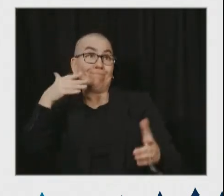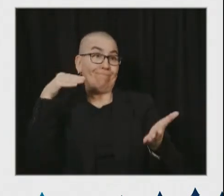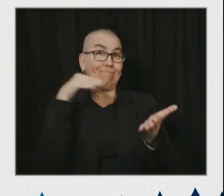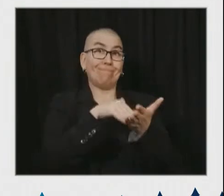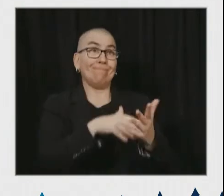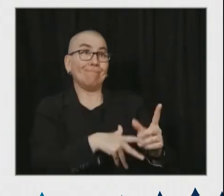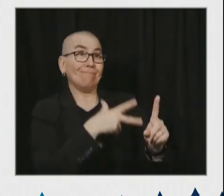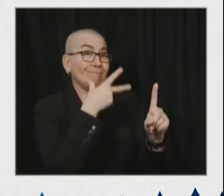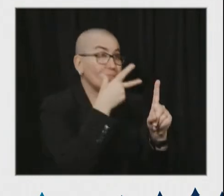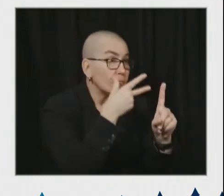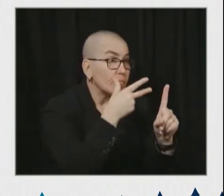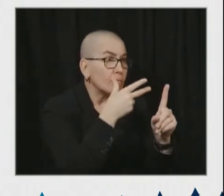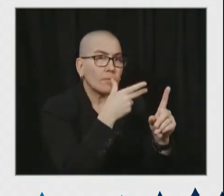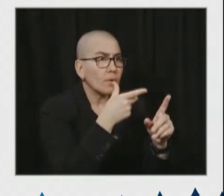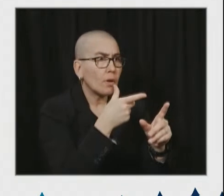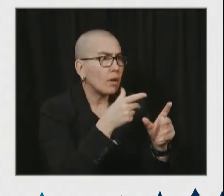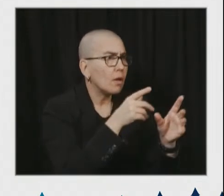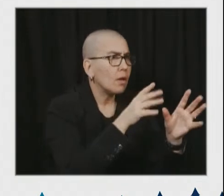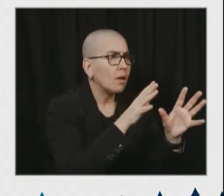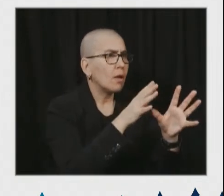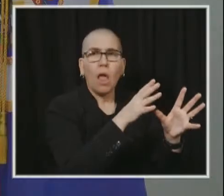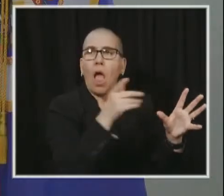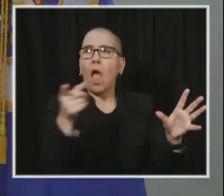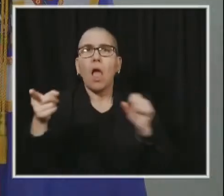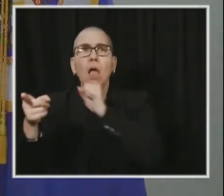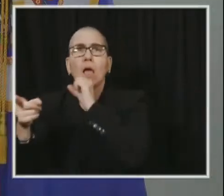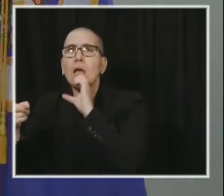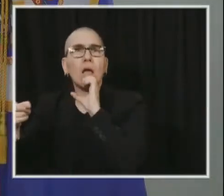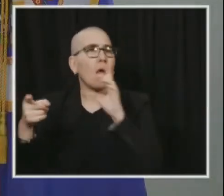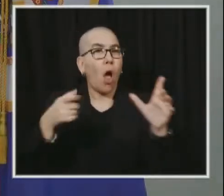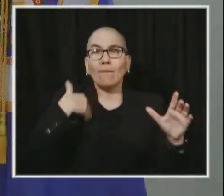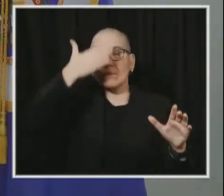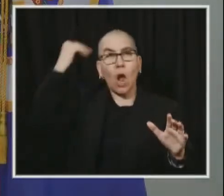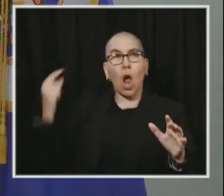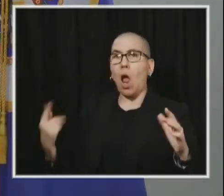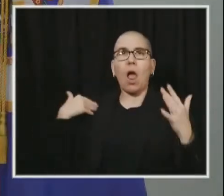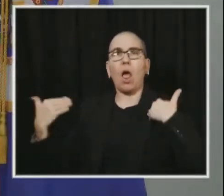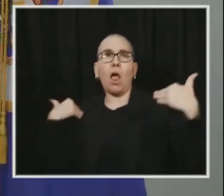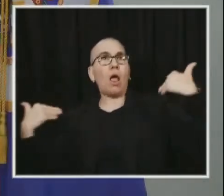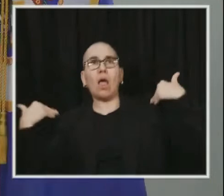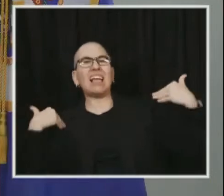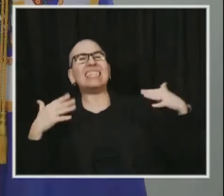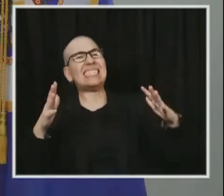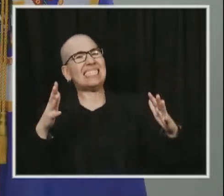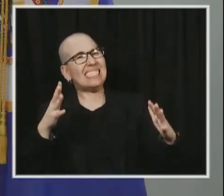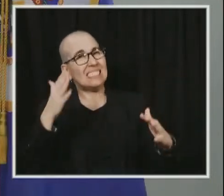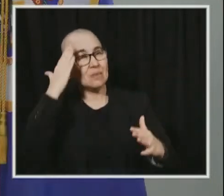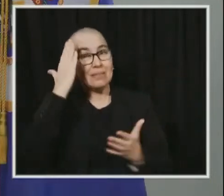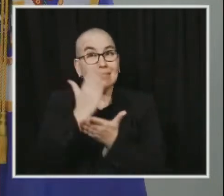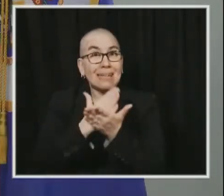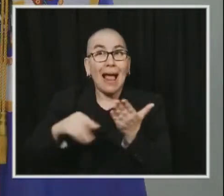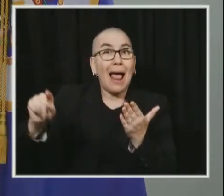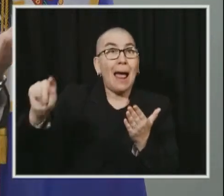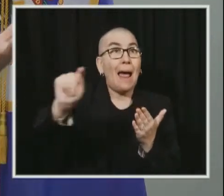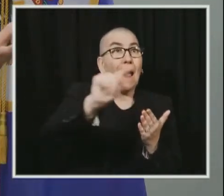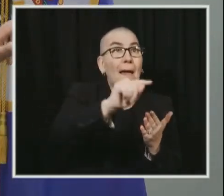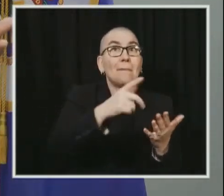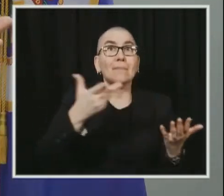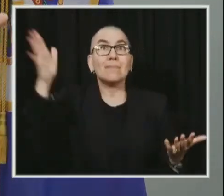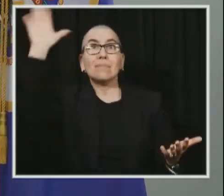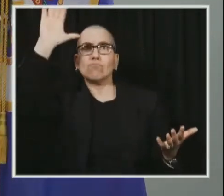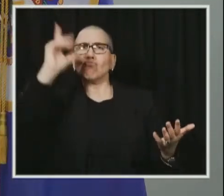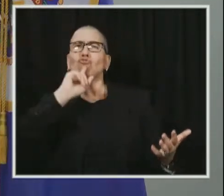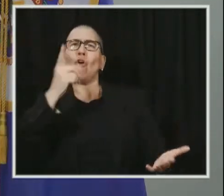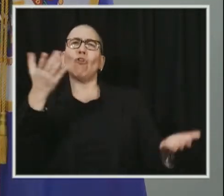75,000 seniors, many of whom might be in Arizona yet. I would encourage you to come back to Minnesota, get back here. The weather's good, but they're not. We